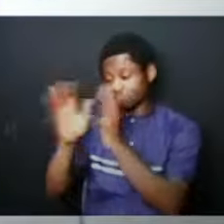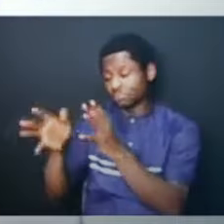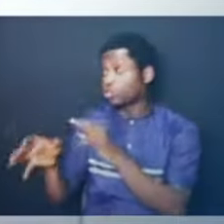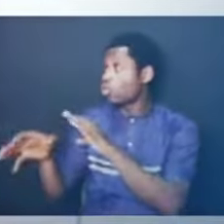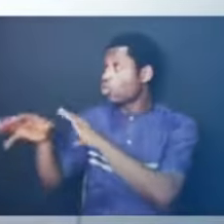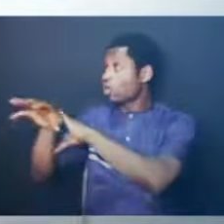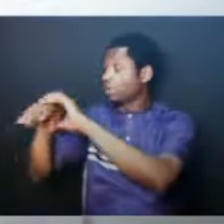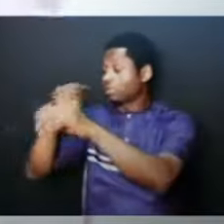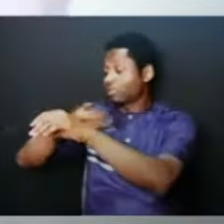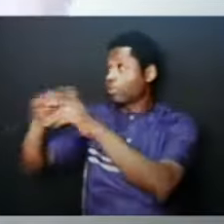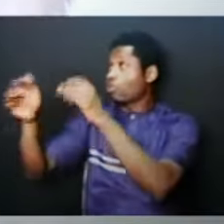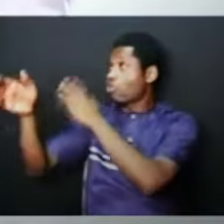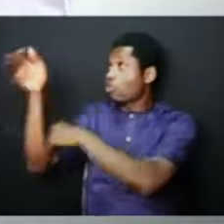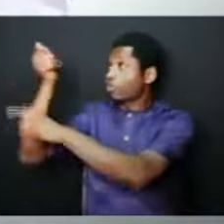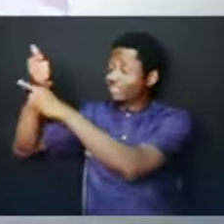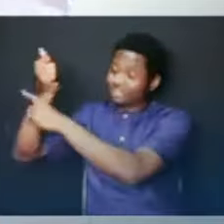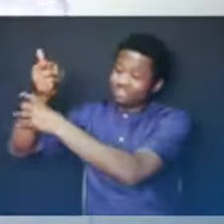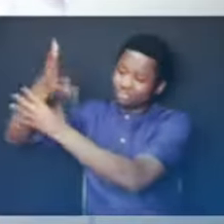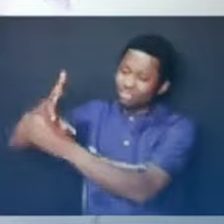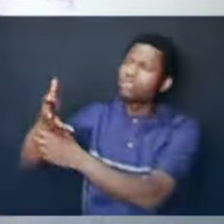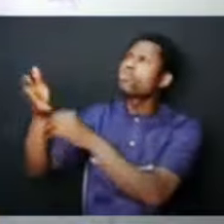knows what to do.